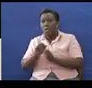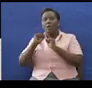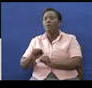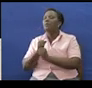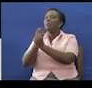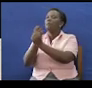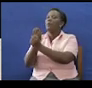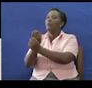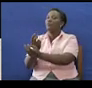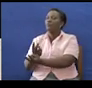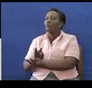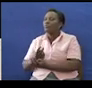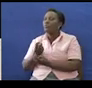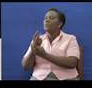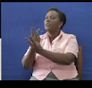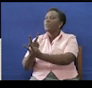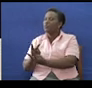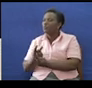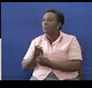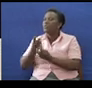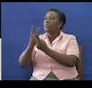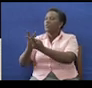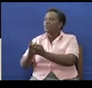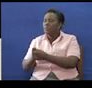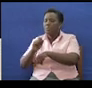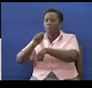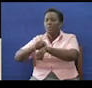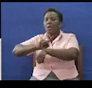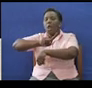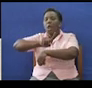of queue, or people will have to